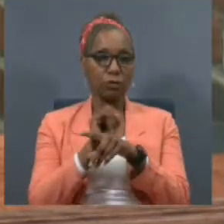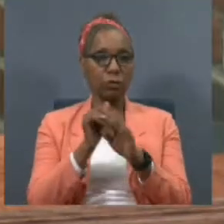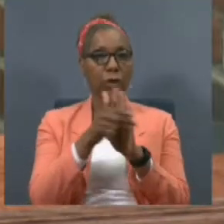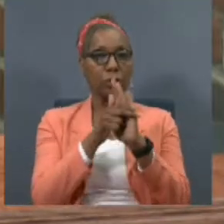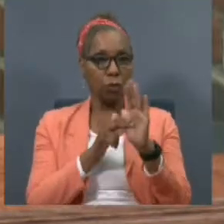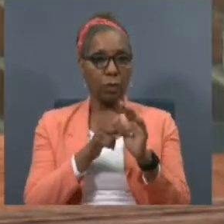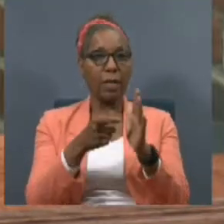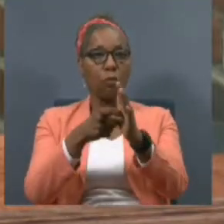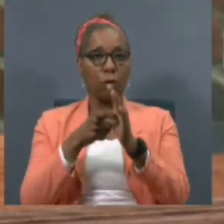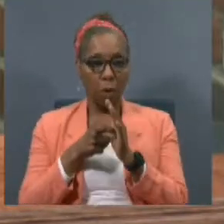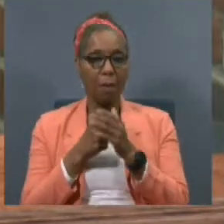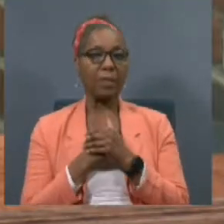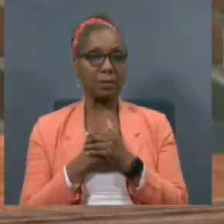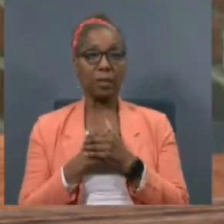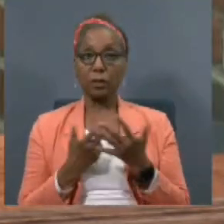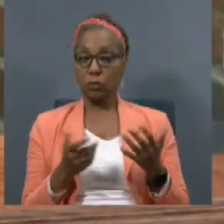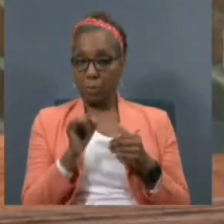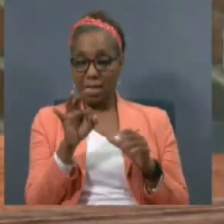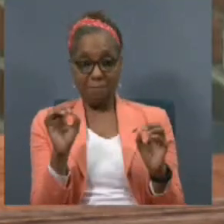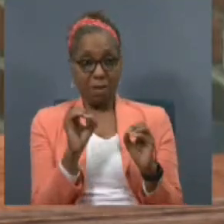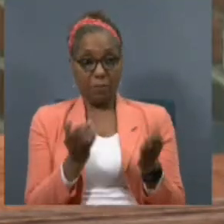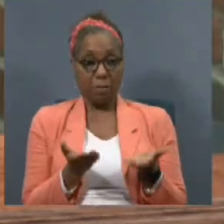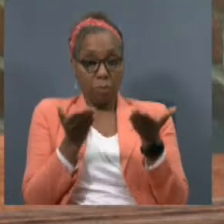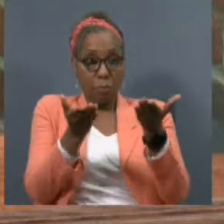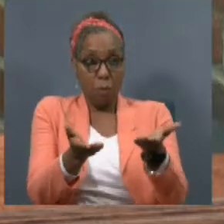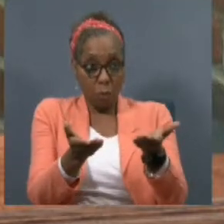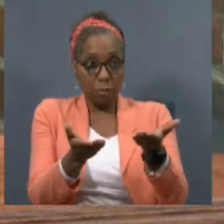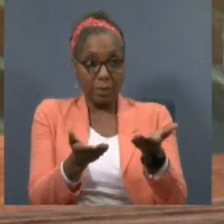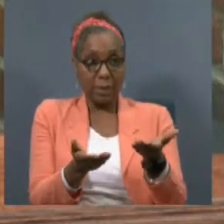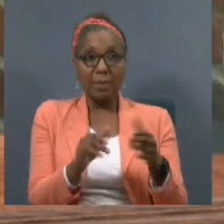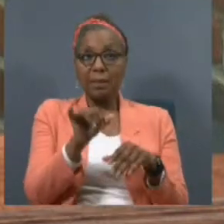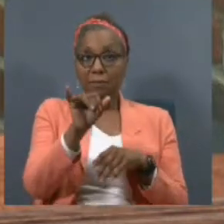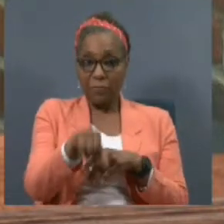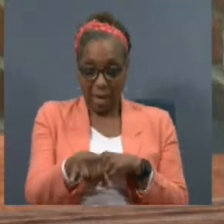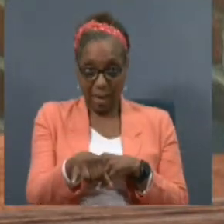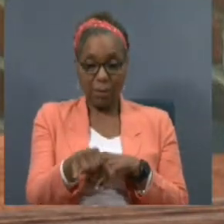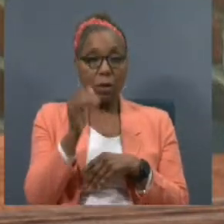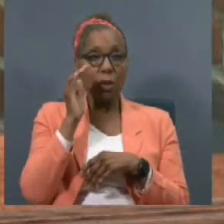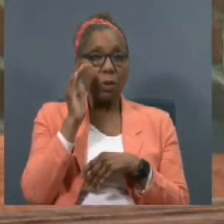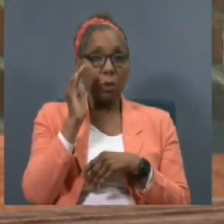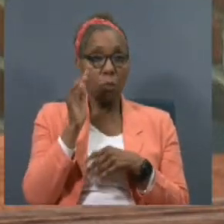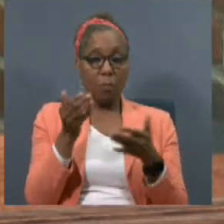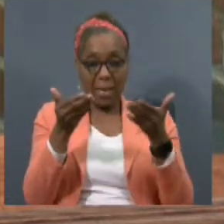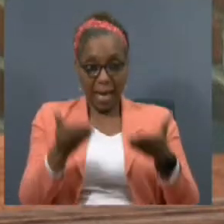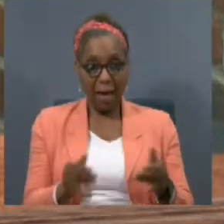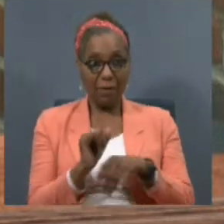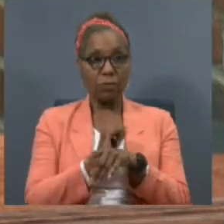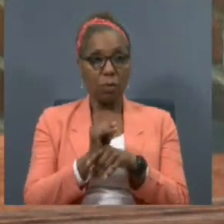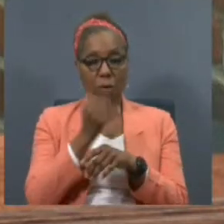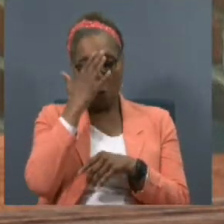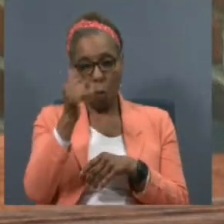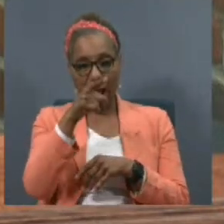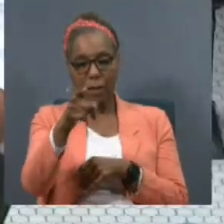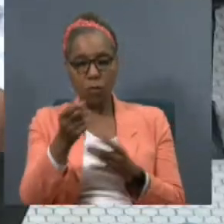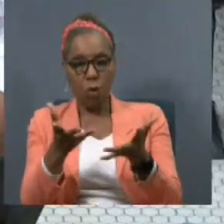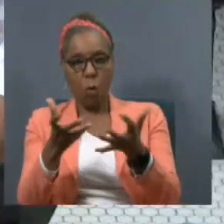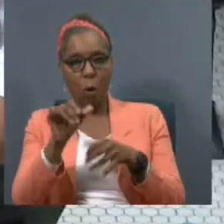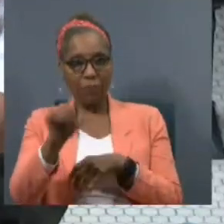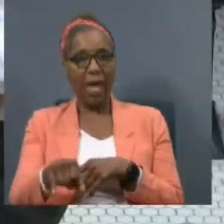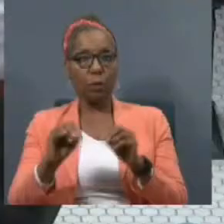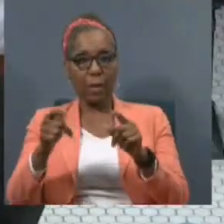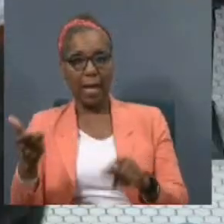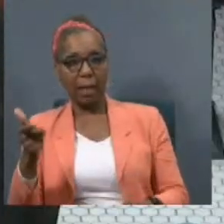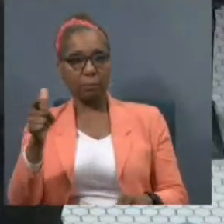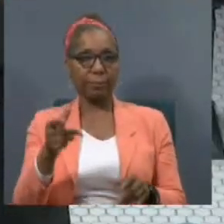zoning requirements. Yeah. So if there's nothing proposed that is going to be heavy industrial, why are you seeking that? I'll defer to the